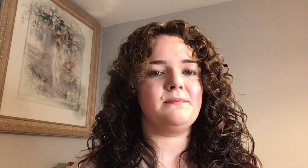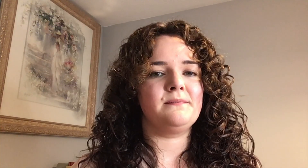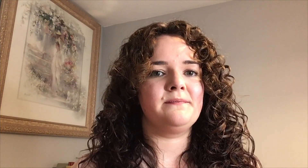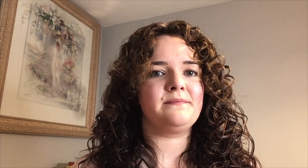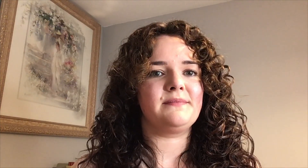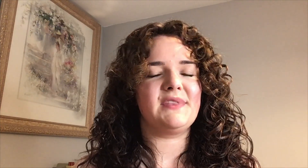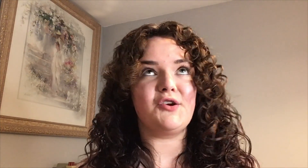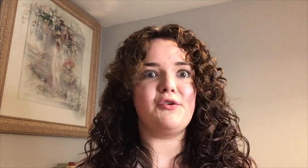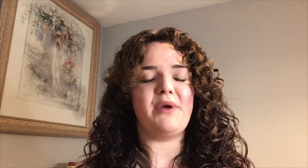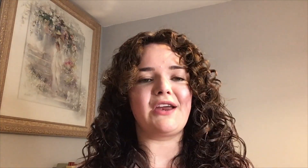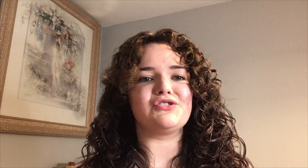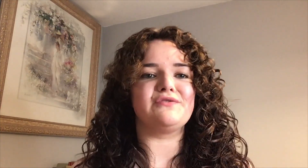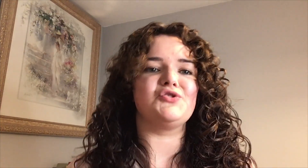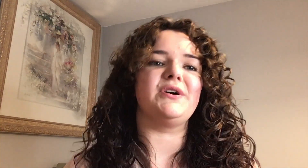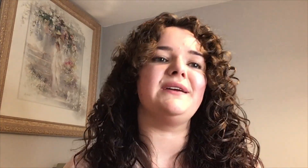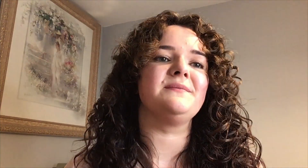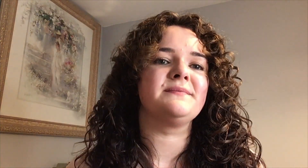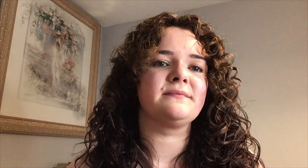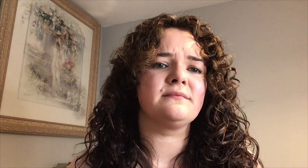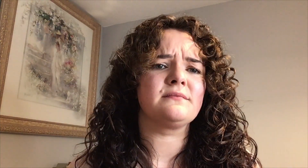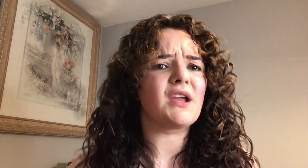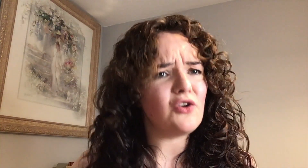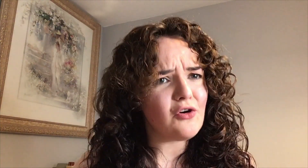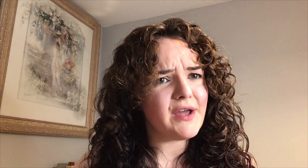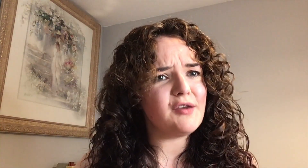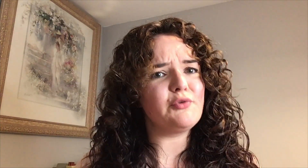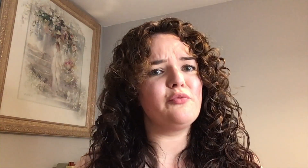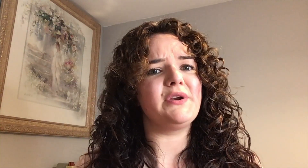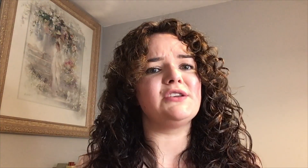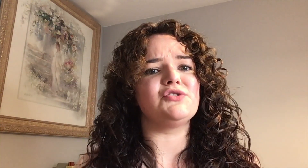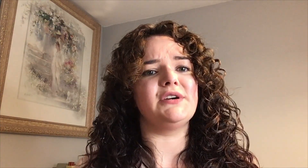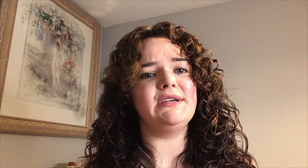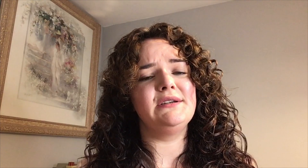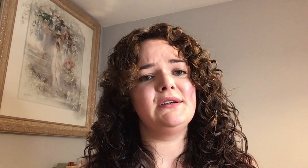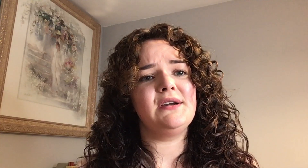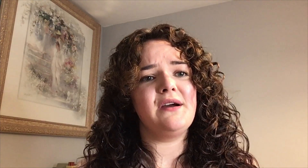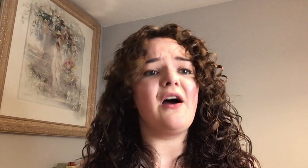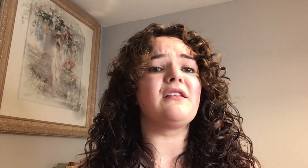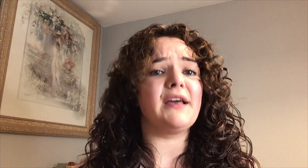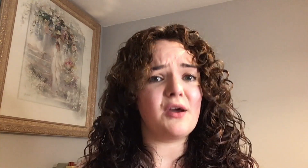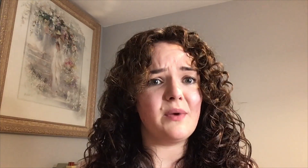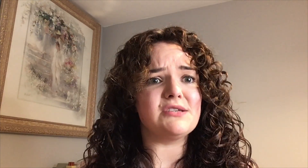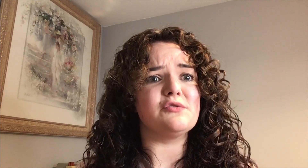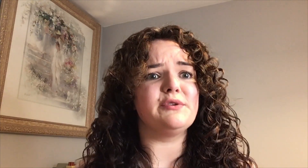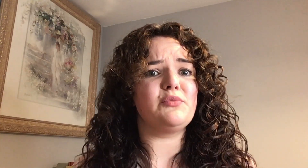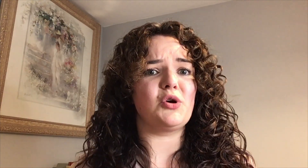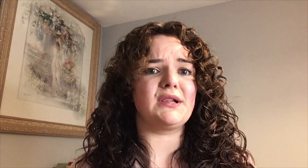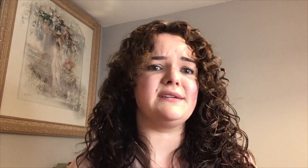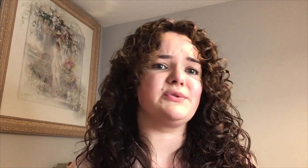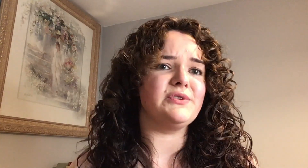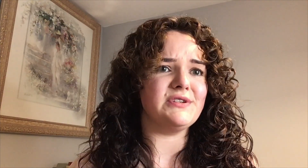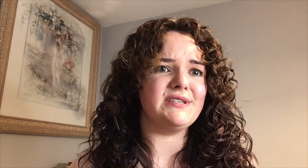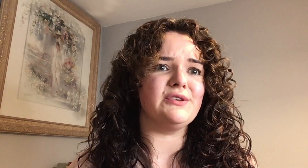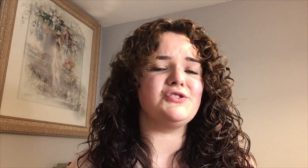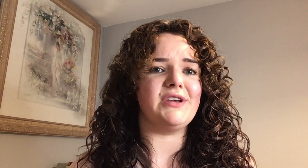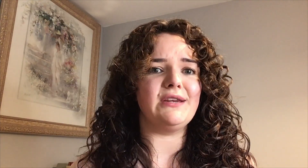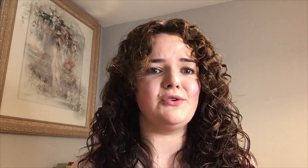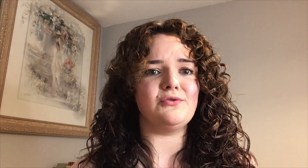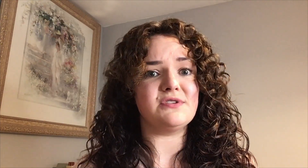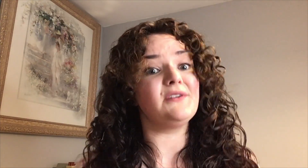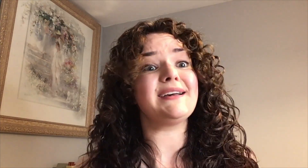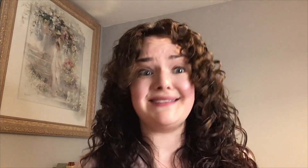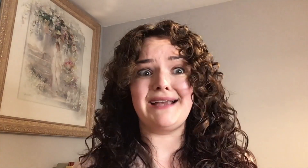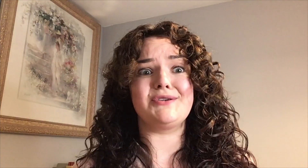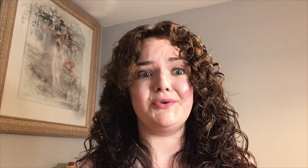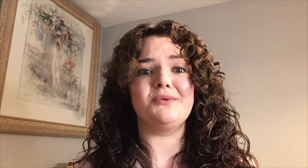happy. They're the bringers of joy. Not inappropriate joy, unlike a window in Port Glasgow that you see on the train